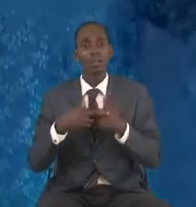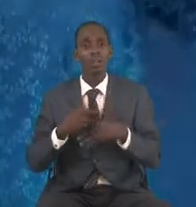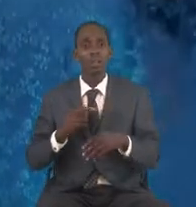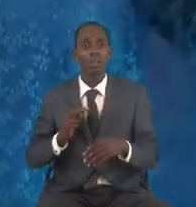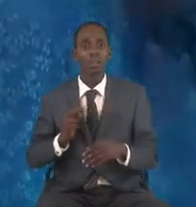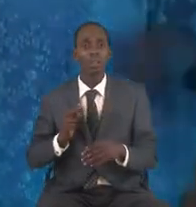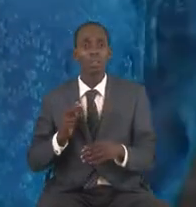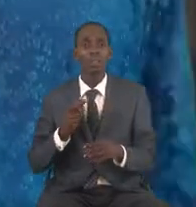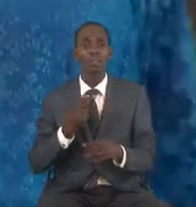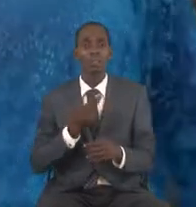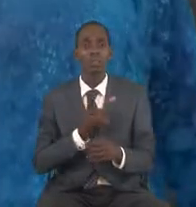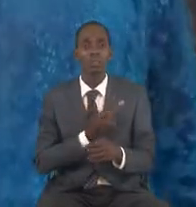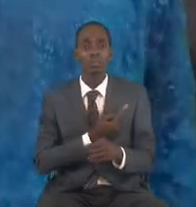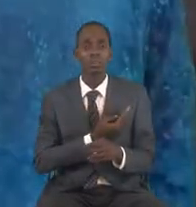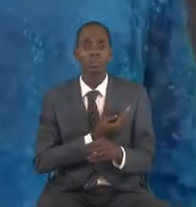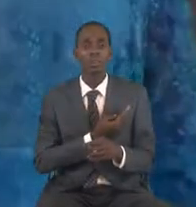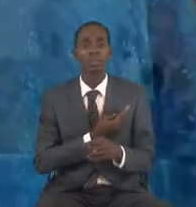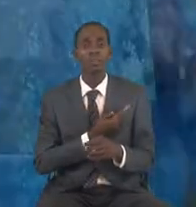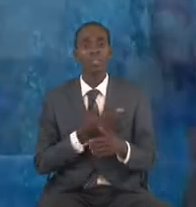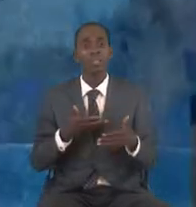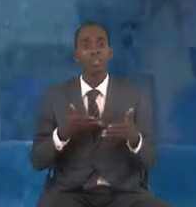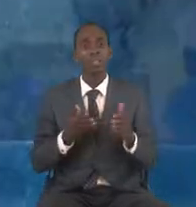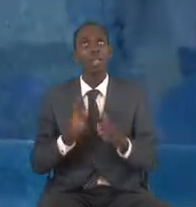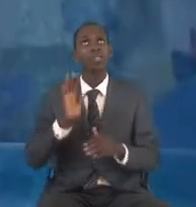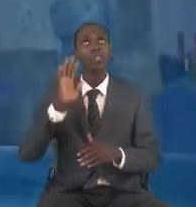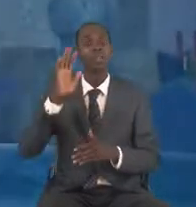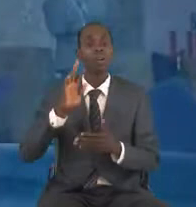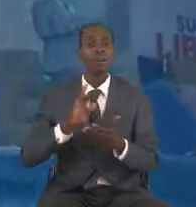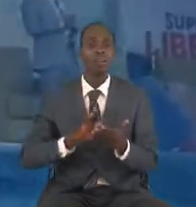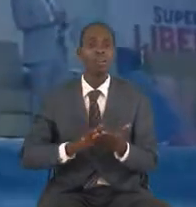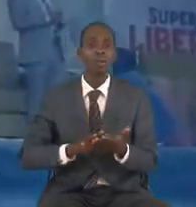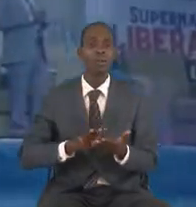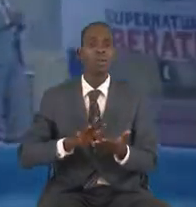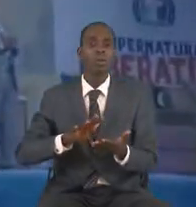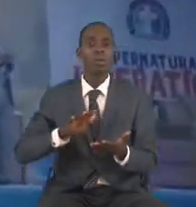restore us, we cry. Let your